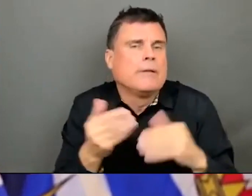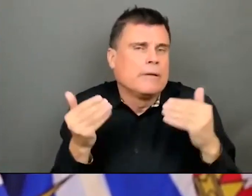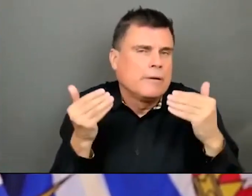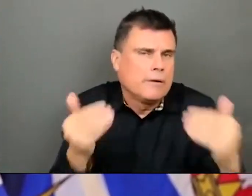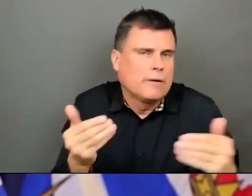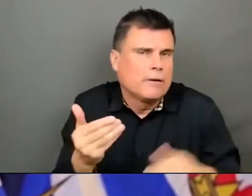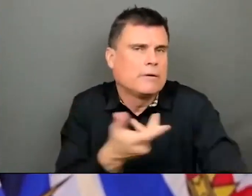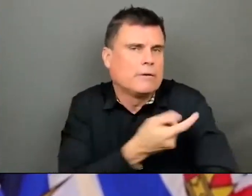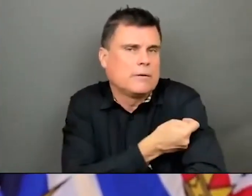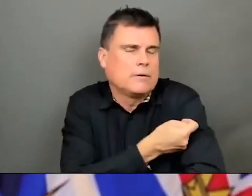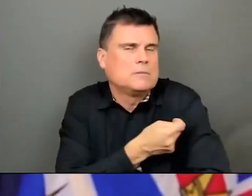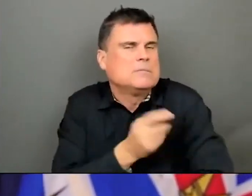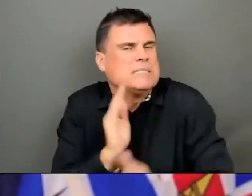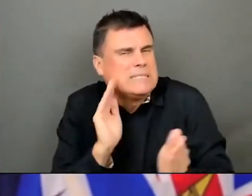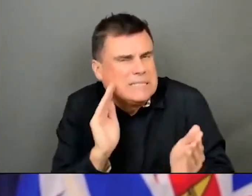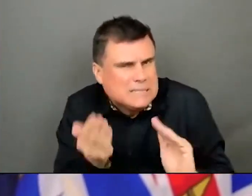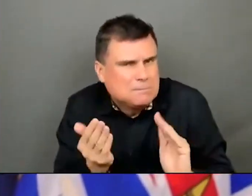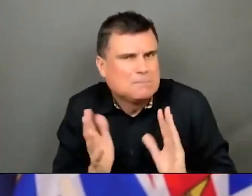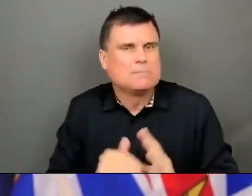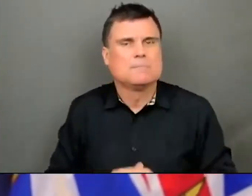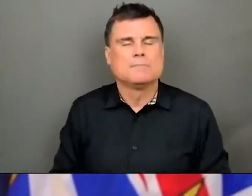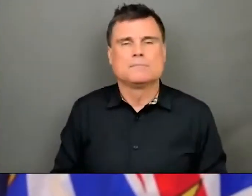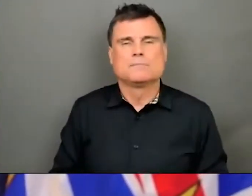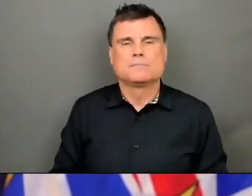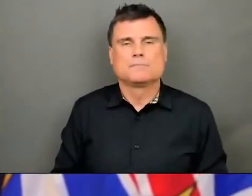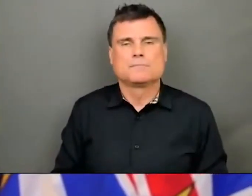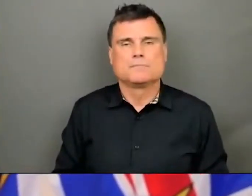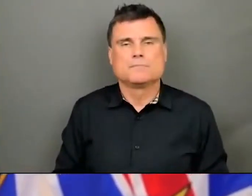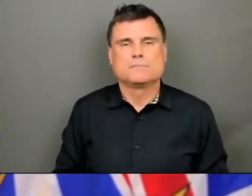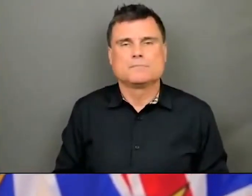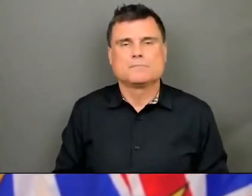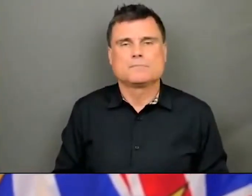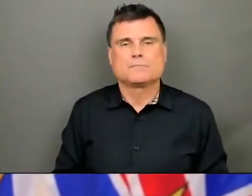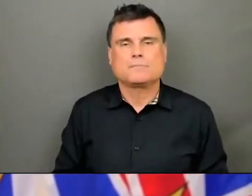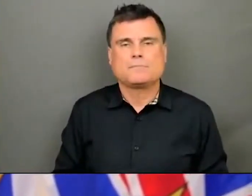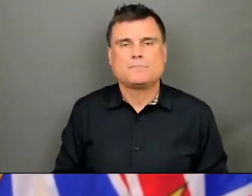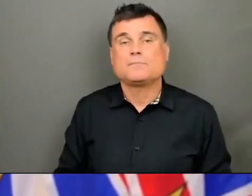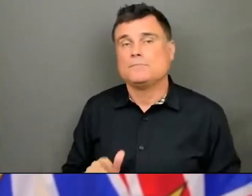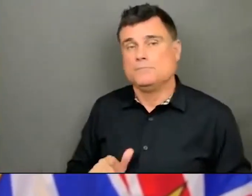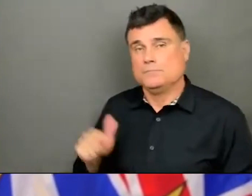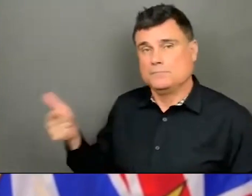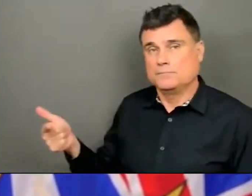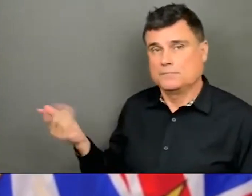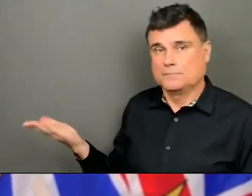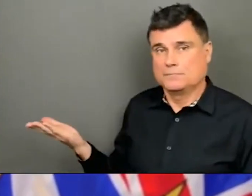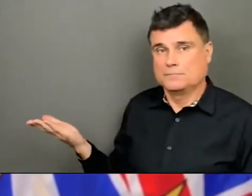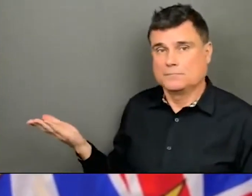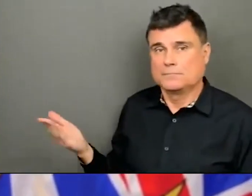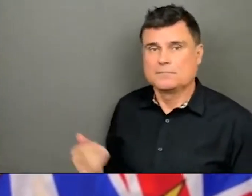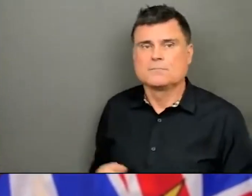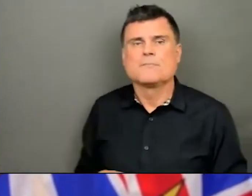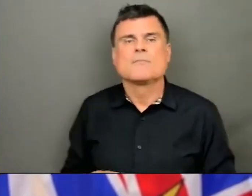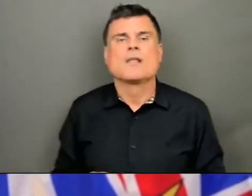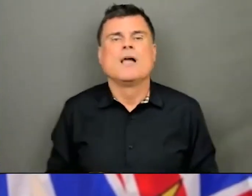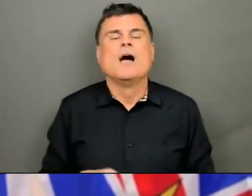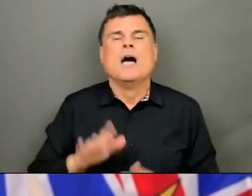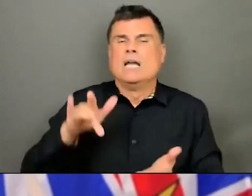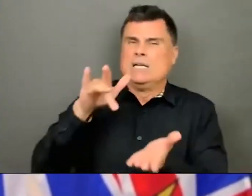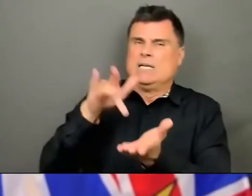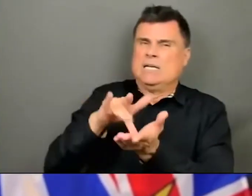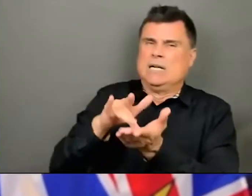And of course, Lisa, I'd say with respect to interior health, just looking at the numbers, and we'll be